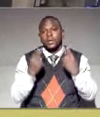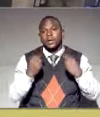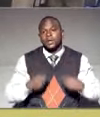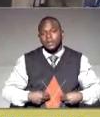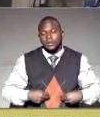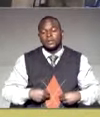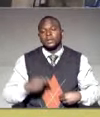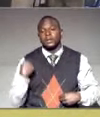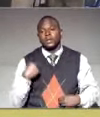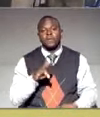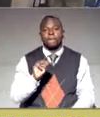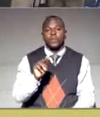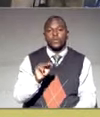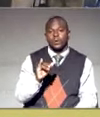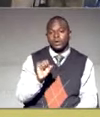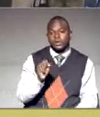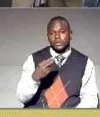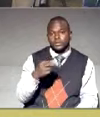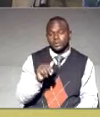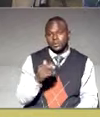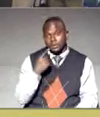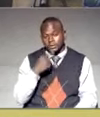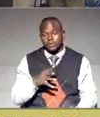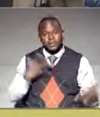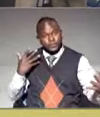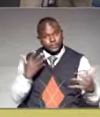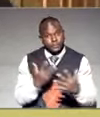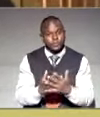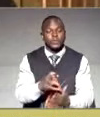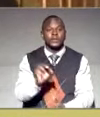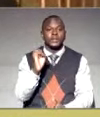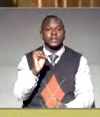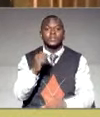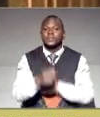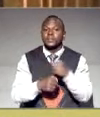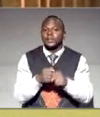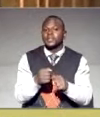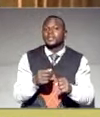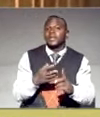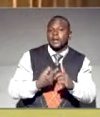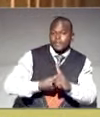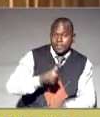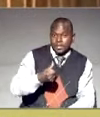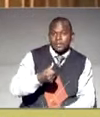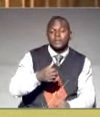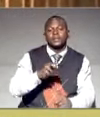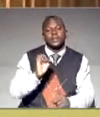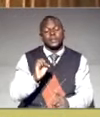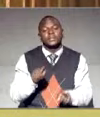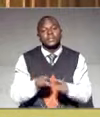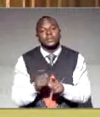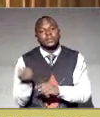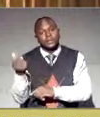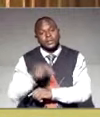Lieutenant Colonel Raphael Mujisha, and found a sentence of 8 years, 8 months, and 6 days appropriate for each of their